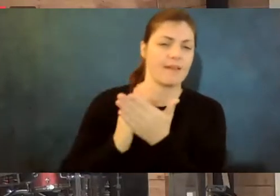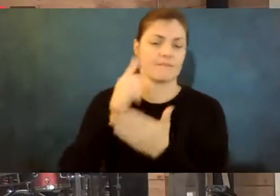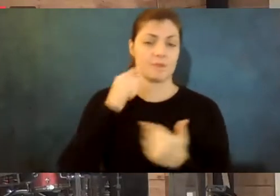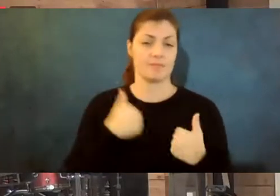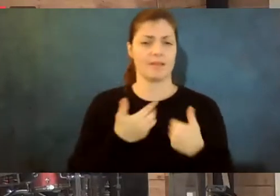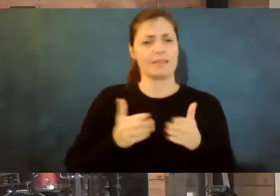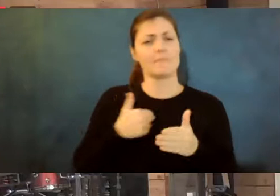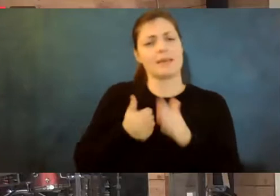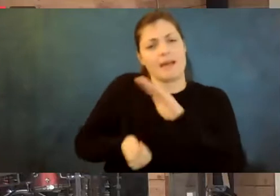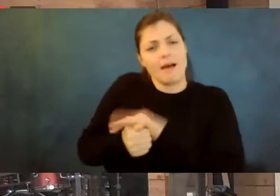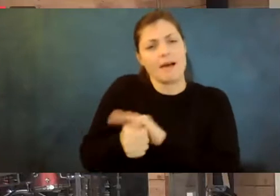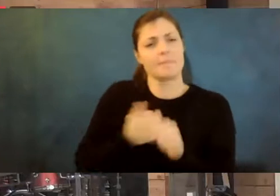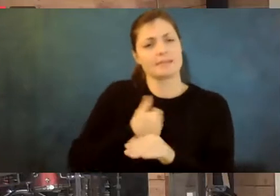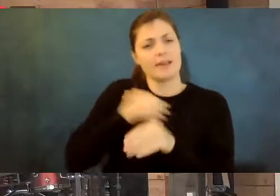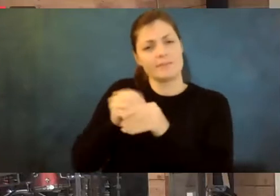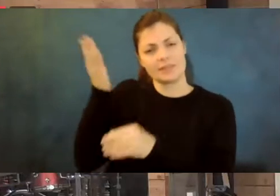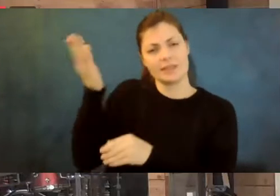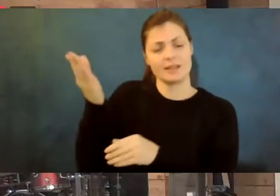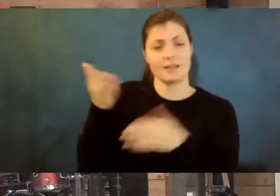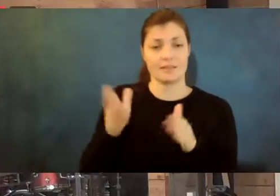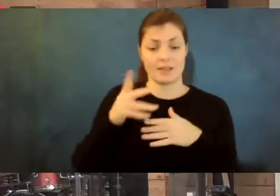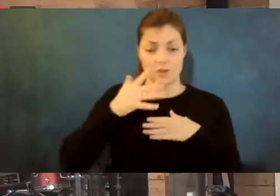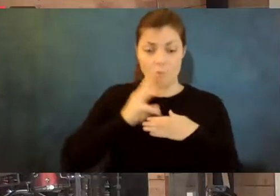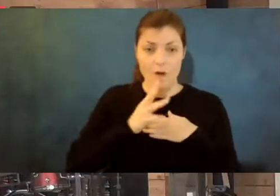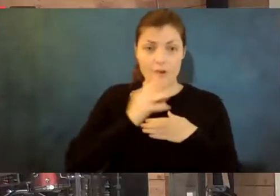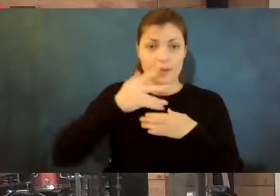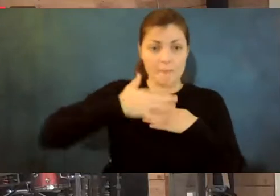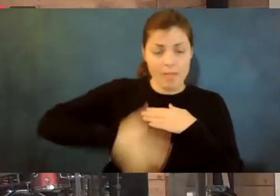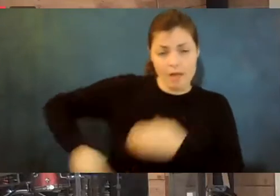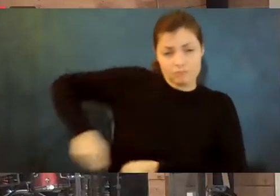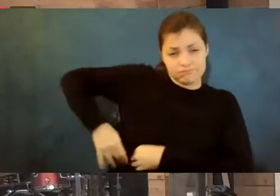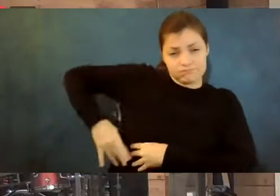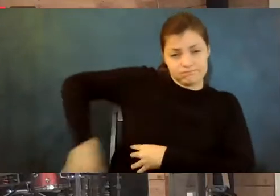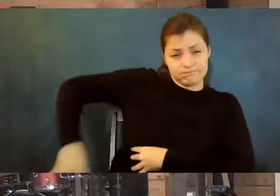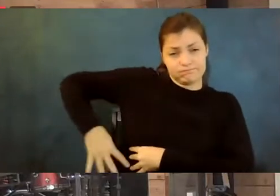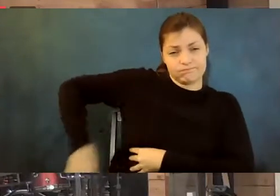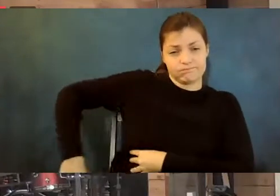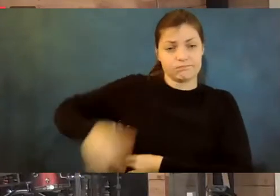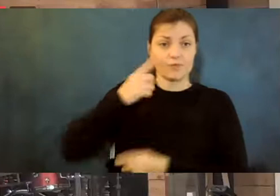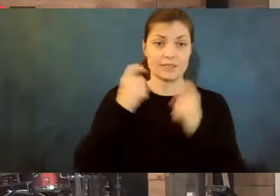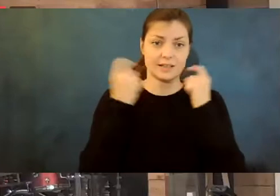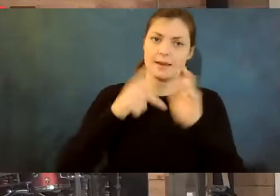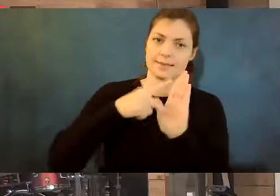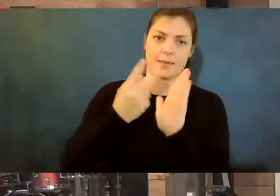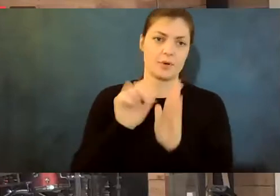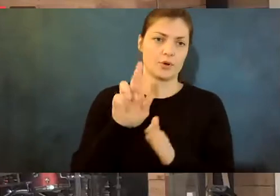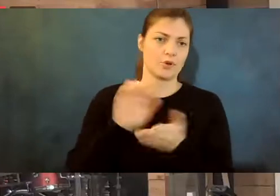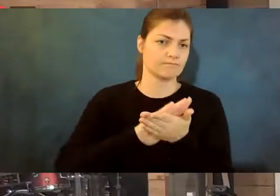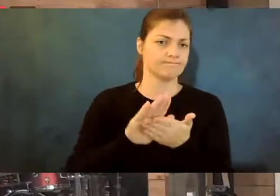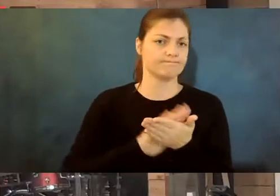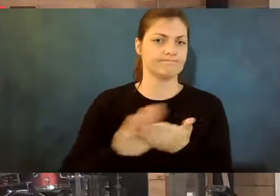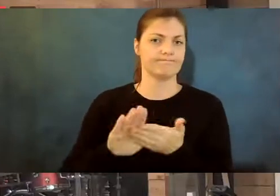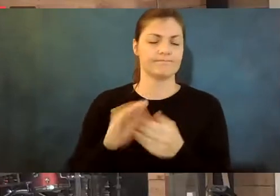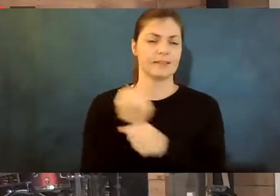myself in thee. Let the water and the blood from thy wounded side which flowed be of sin the double cure. Save from wrath and make me